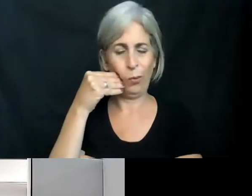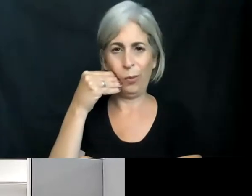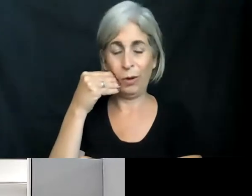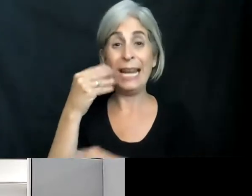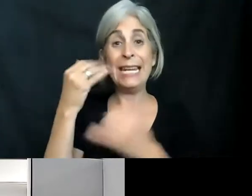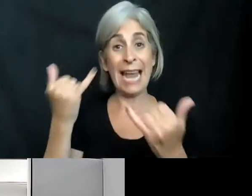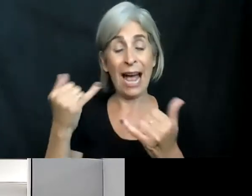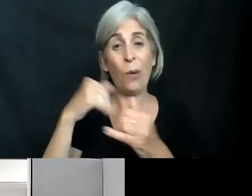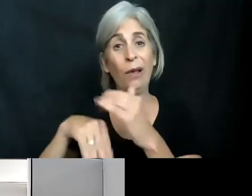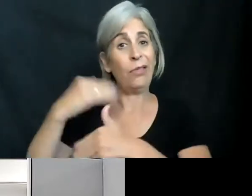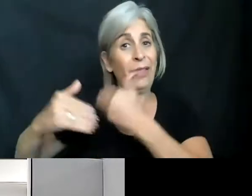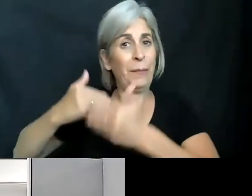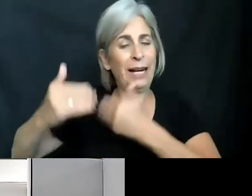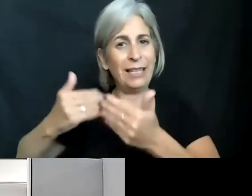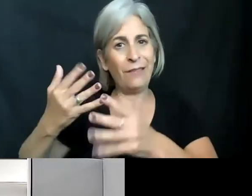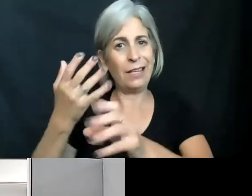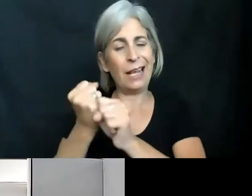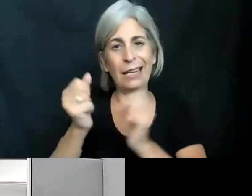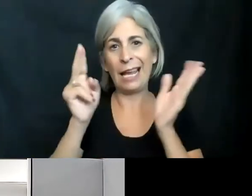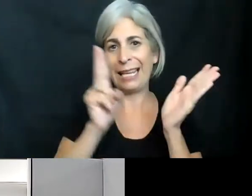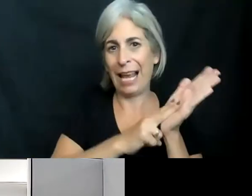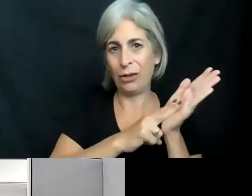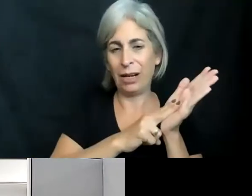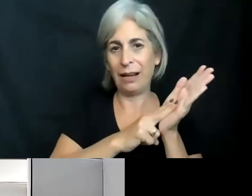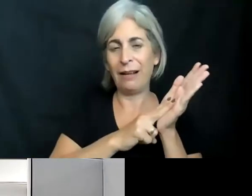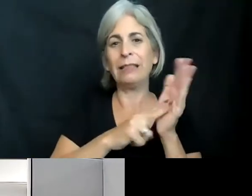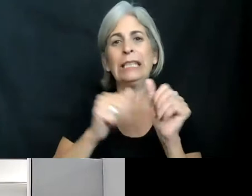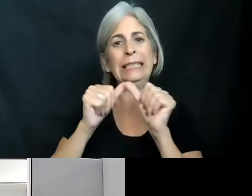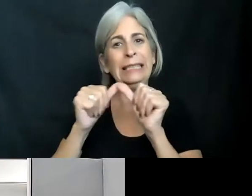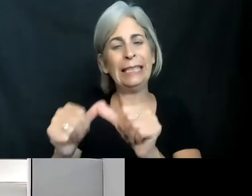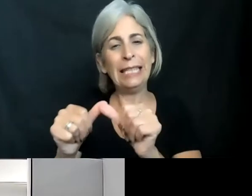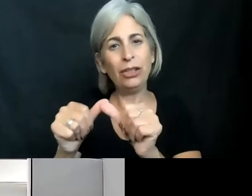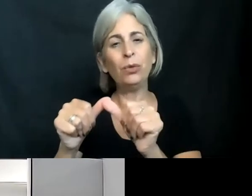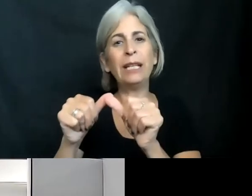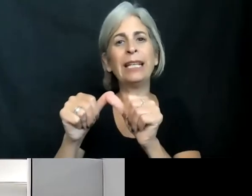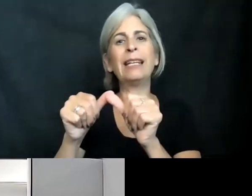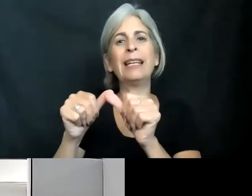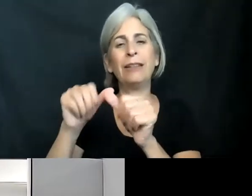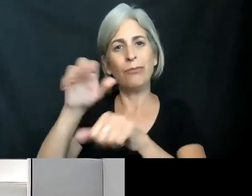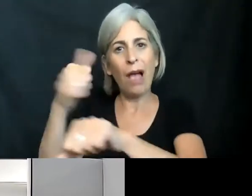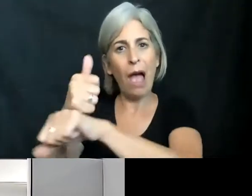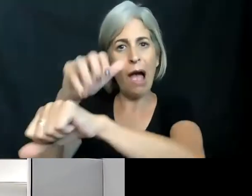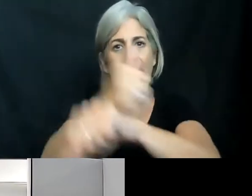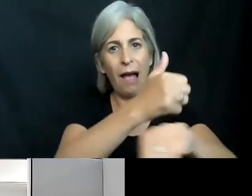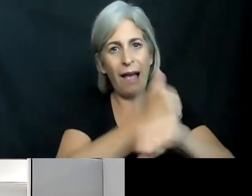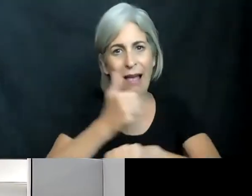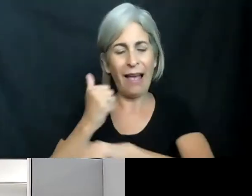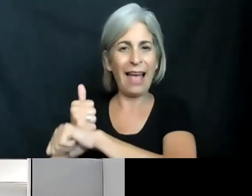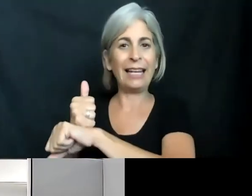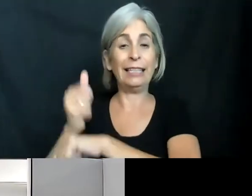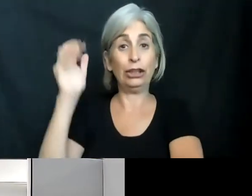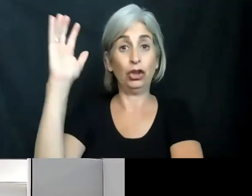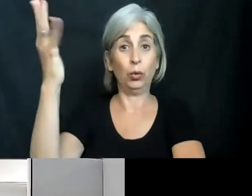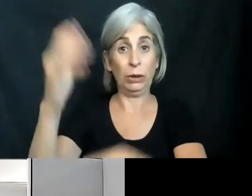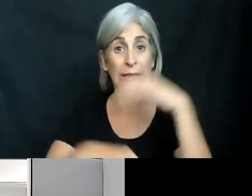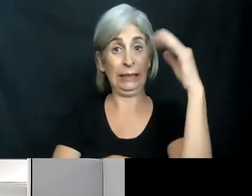process of getting a contract to do ongoing plantings at parks and in other city owned properties throughout